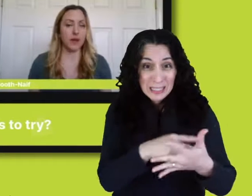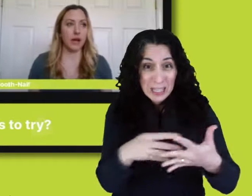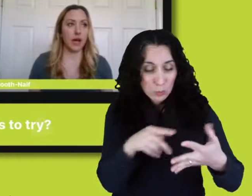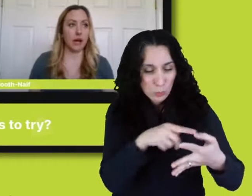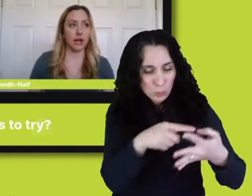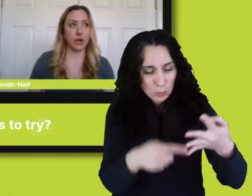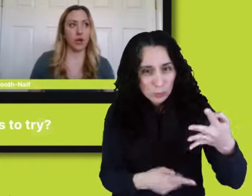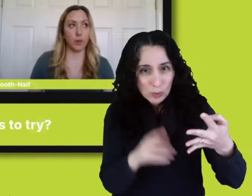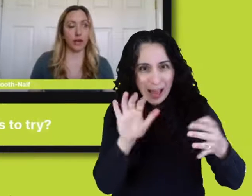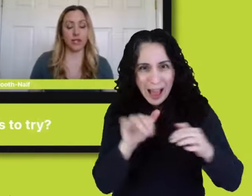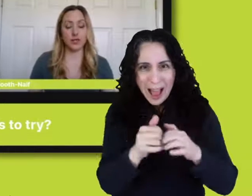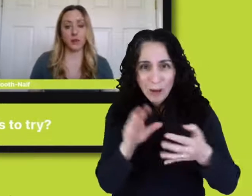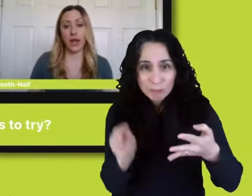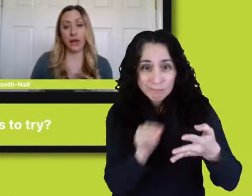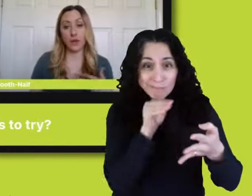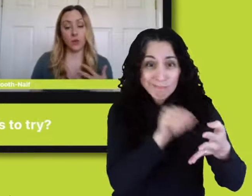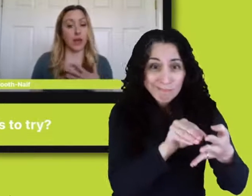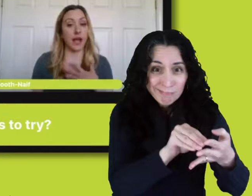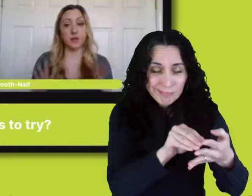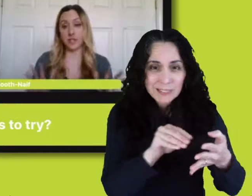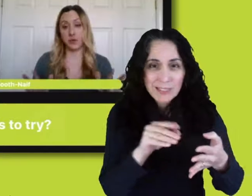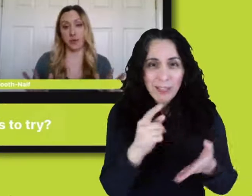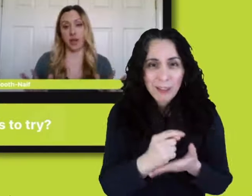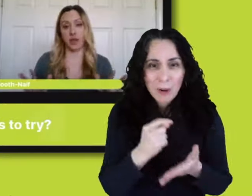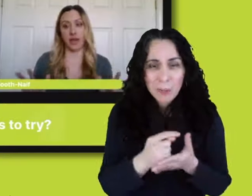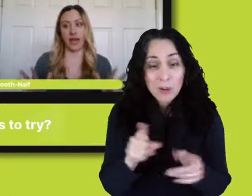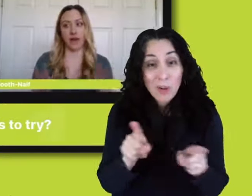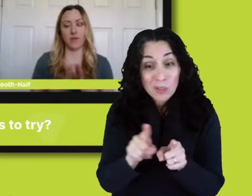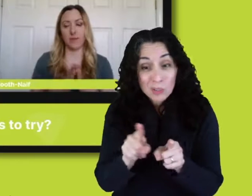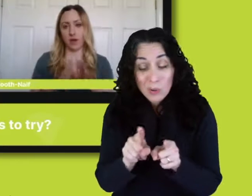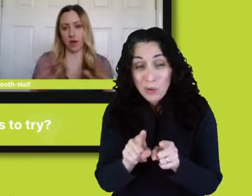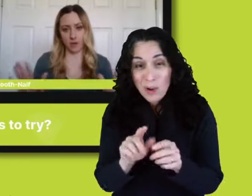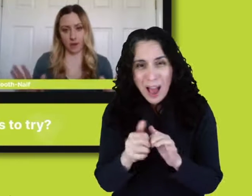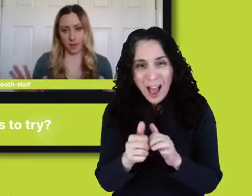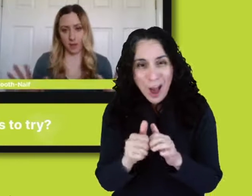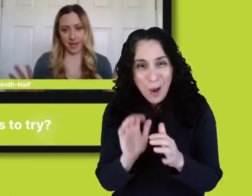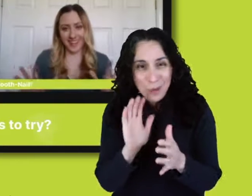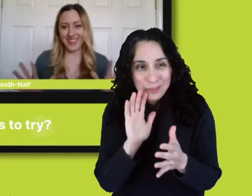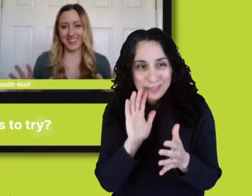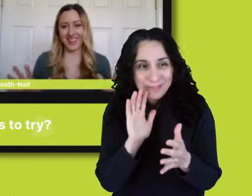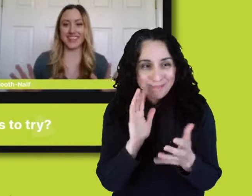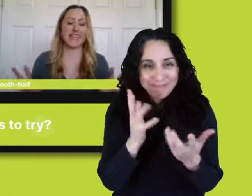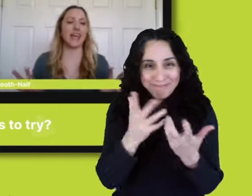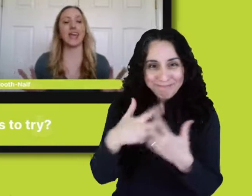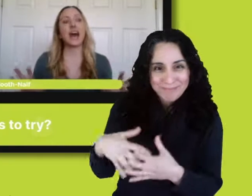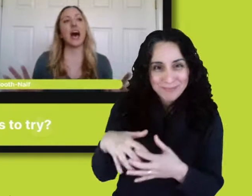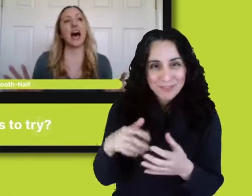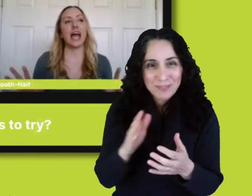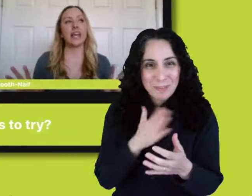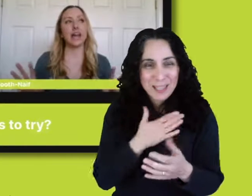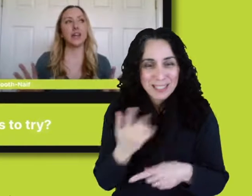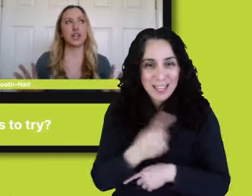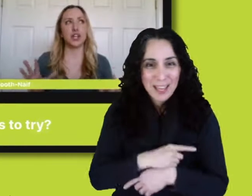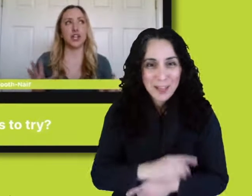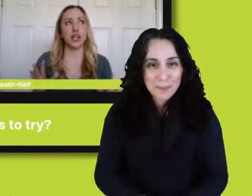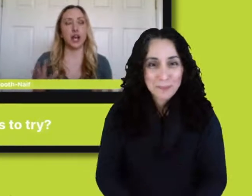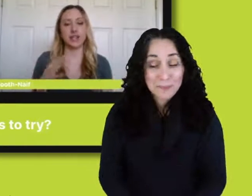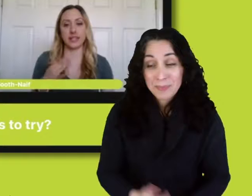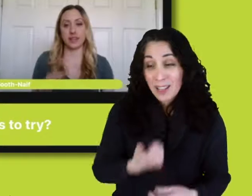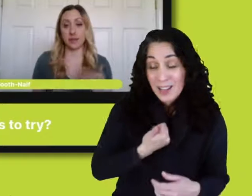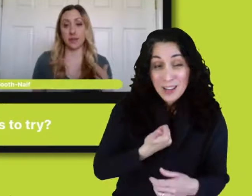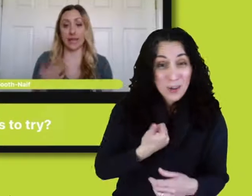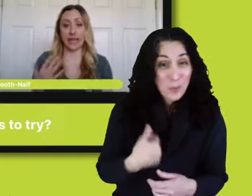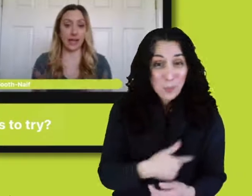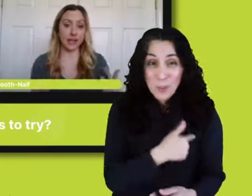therapy, and incorporate it? So what I always do with Briella, like, I don't even bring up therapy throughout the day. I kind of turn in